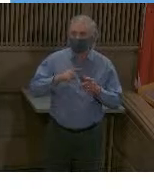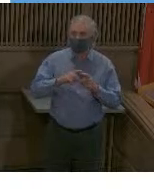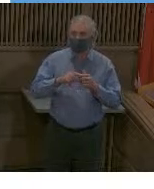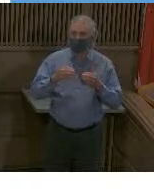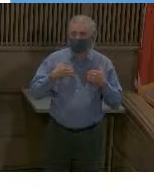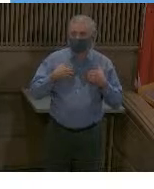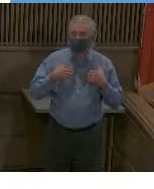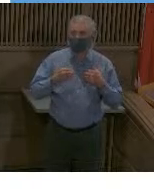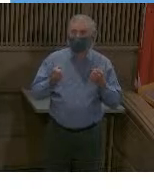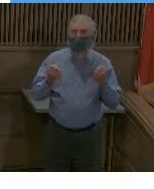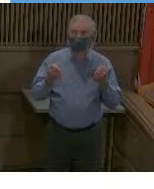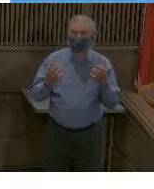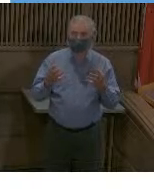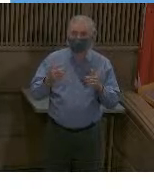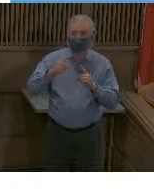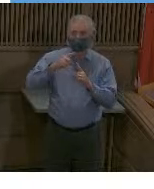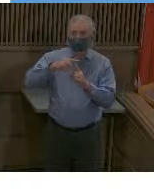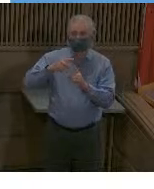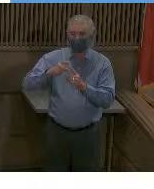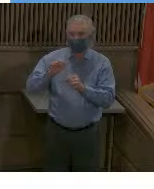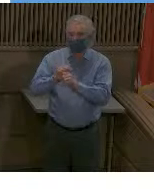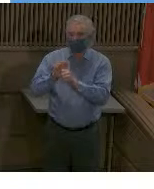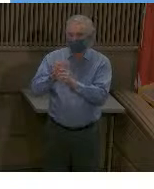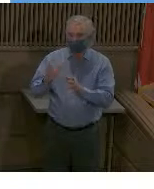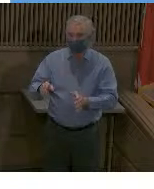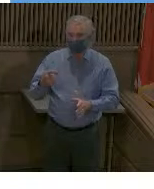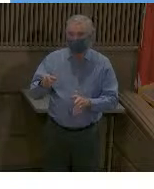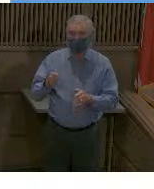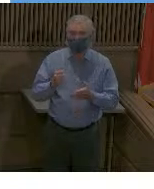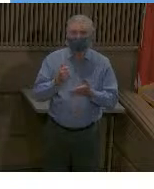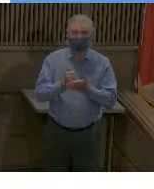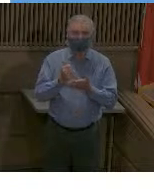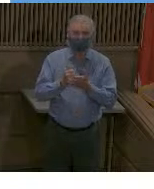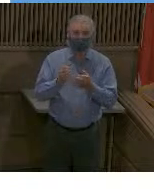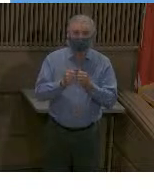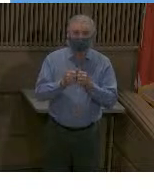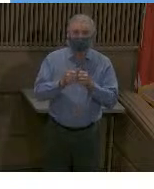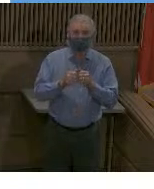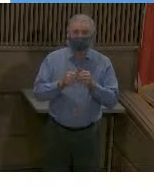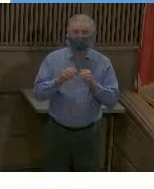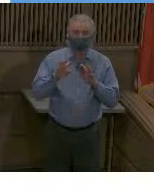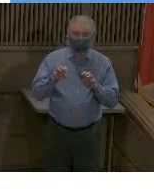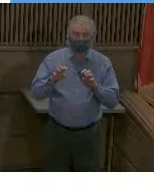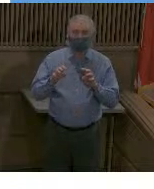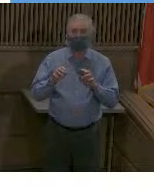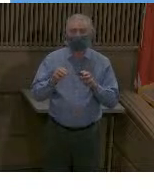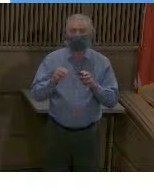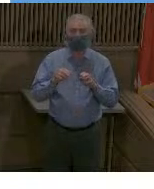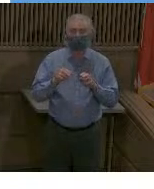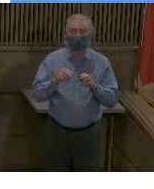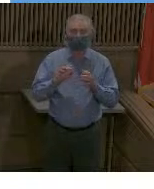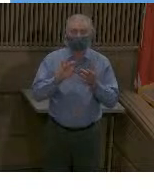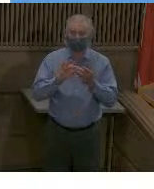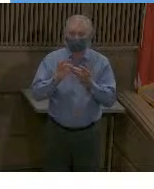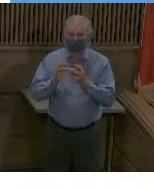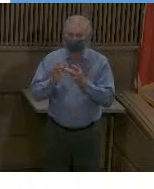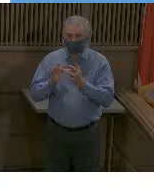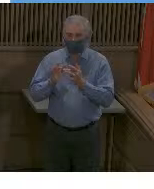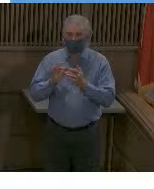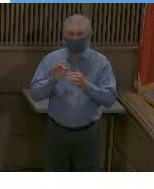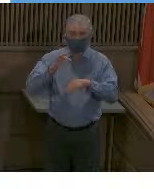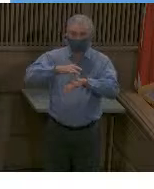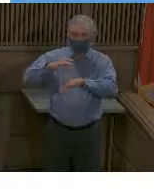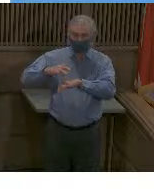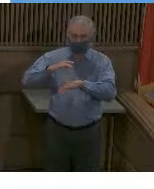who are helping with case investigations, contact tracing, testing, and so forth. But we can use more